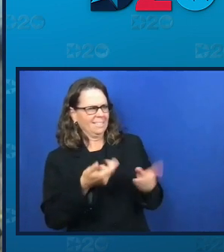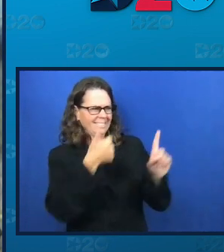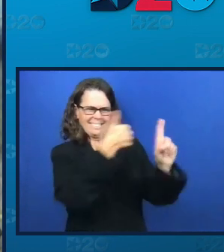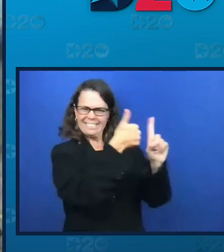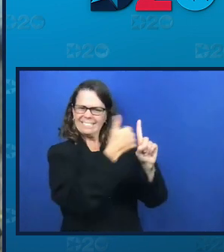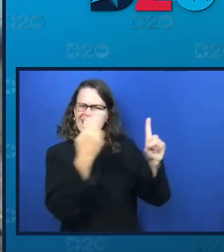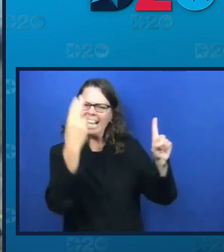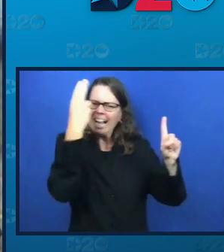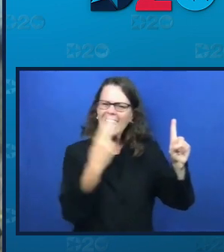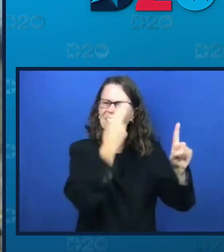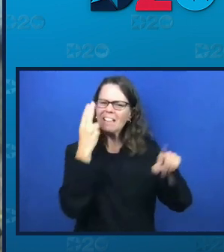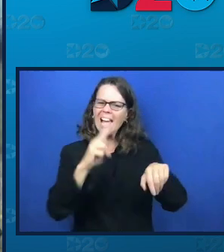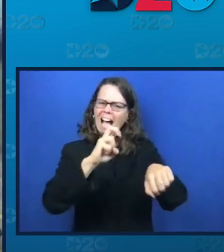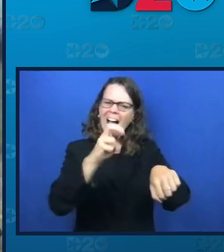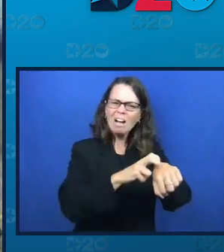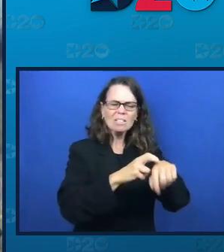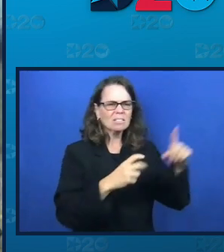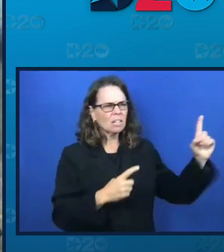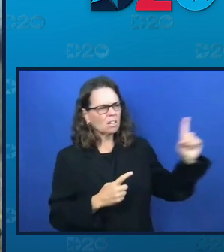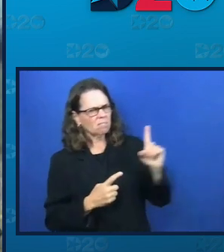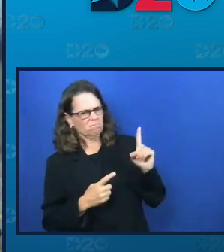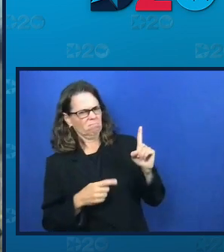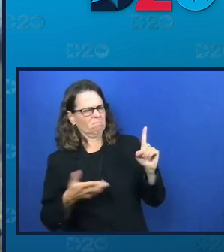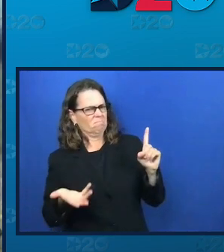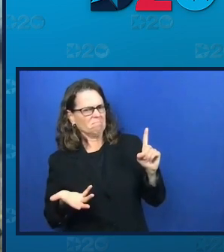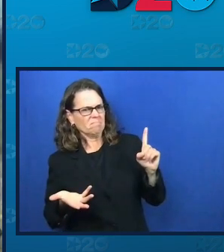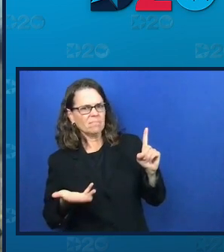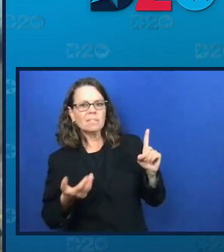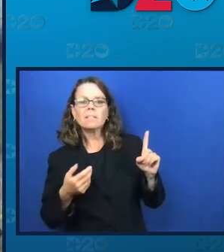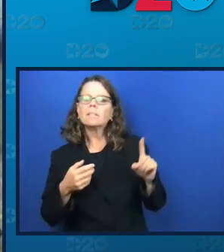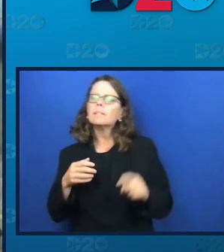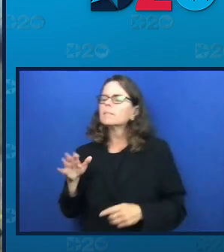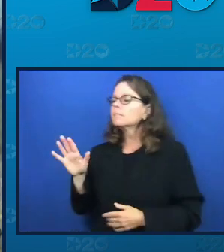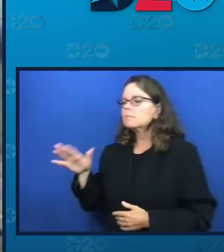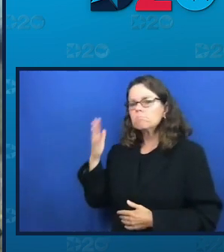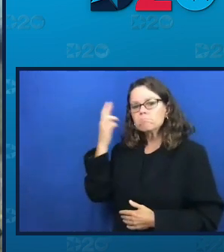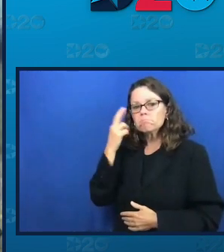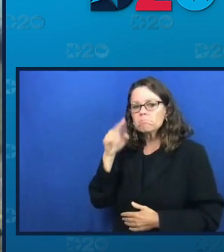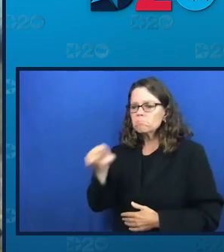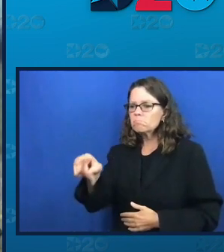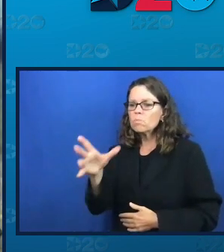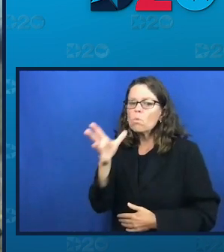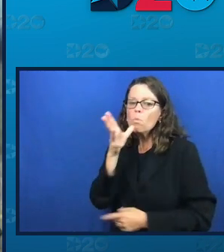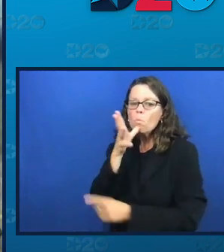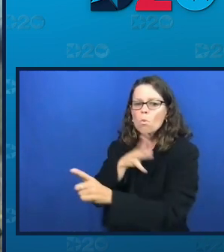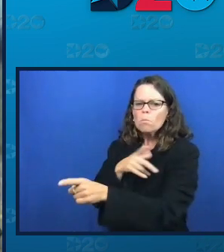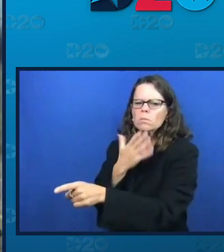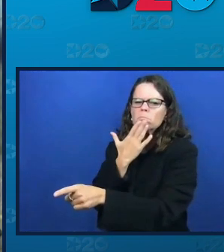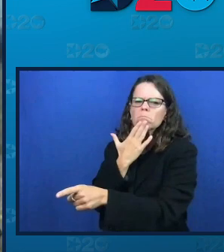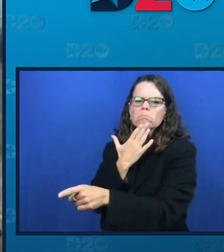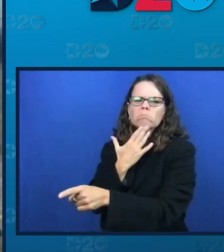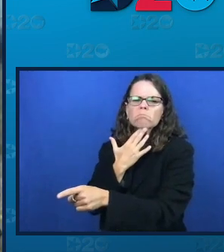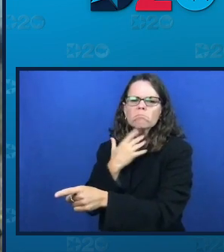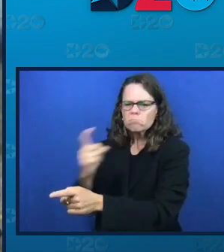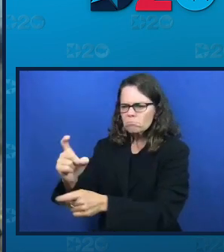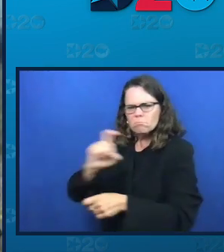lady gave $18 to my campaign from the very first time I started in 1972. So he wanted to show his respects